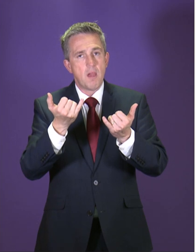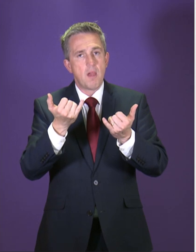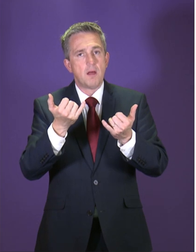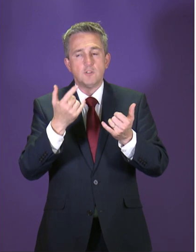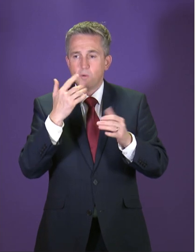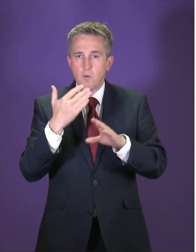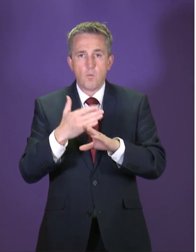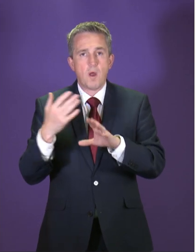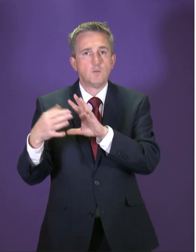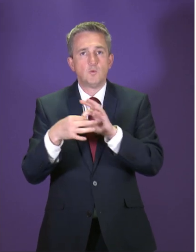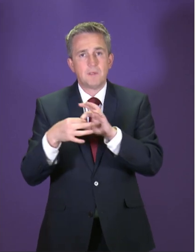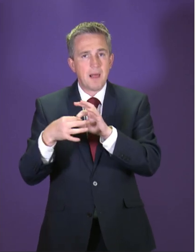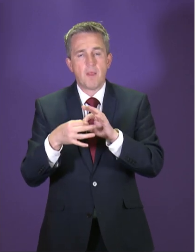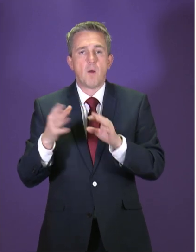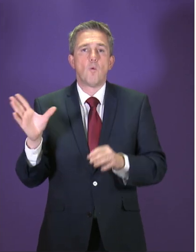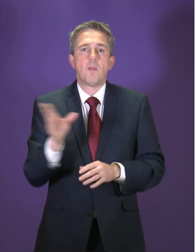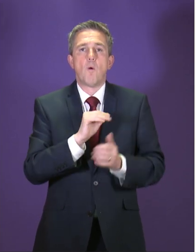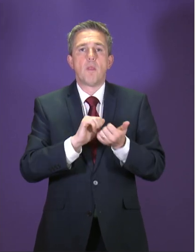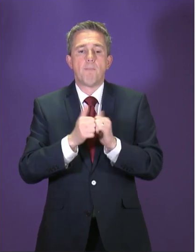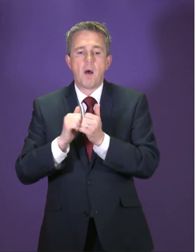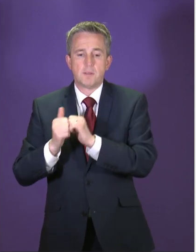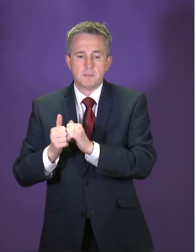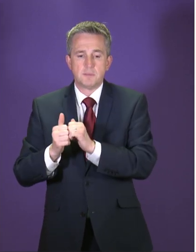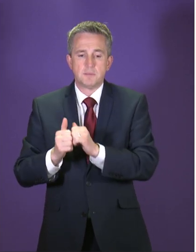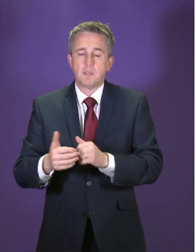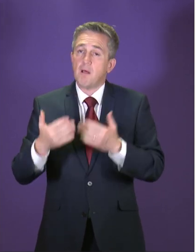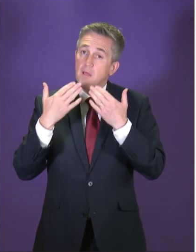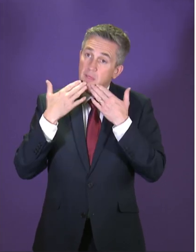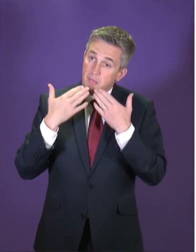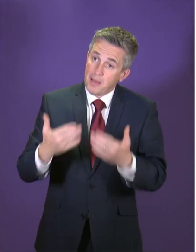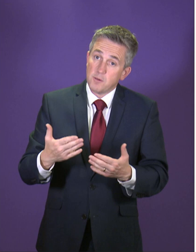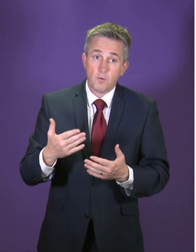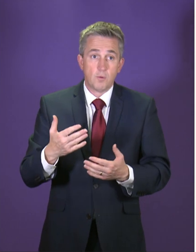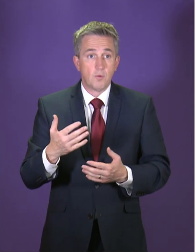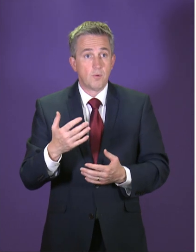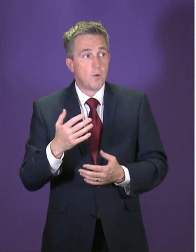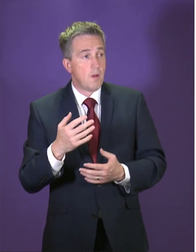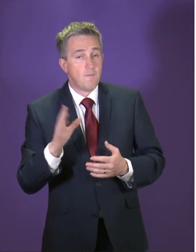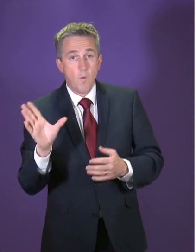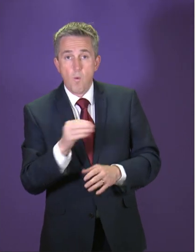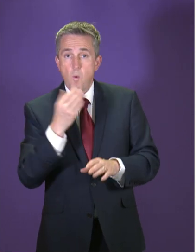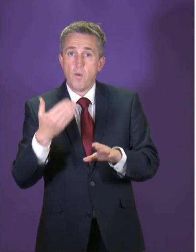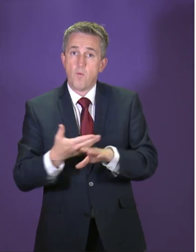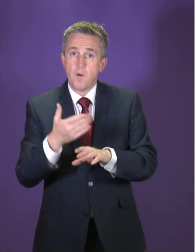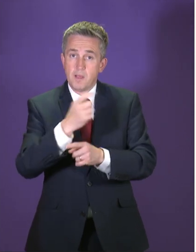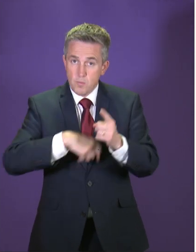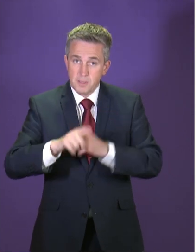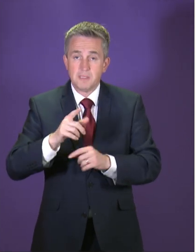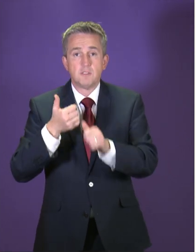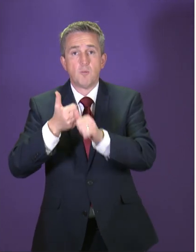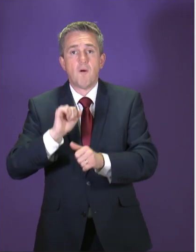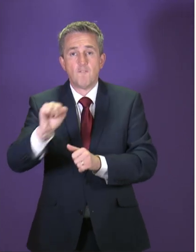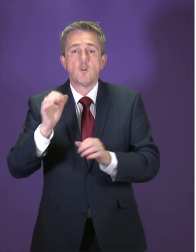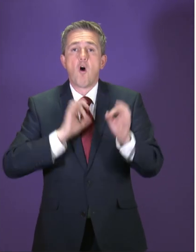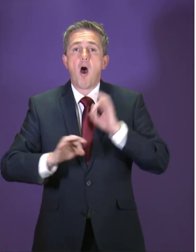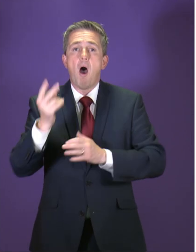celebration together with all our partners. Thank you for what we are doing in your communities and for your artists.